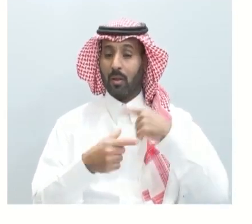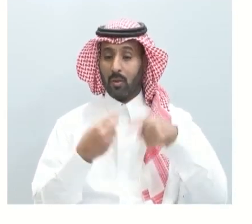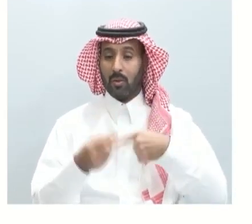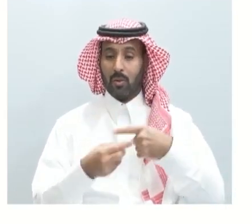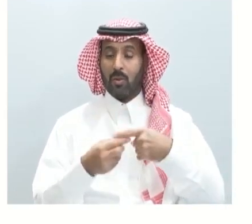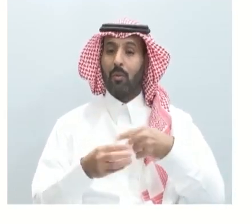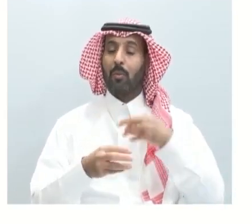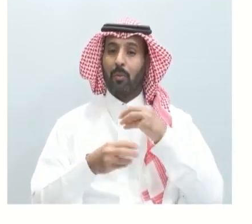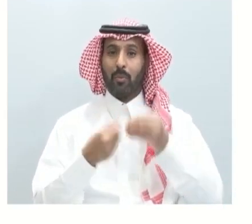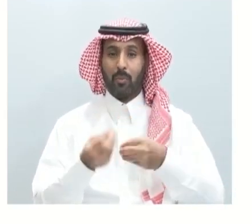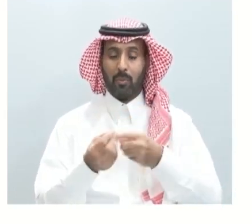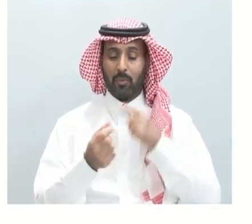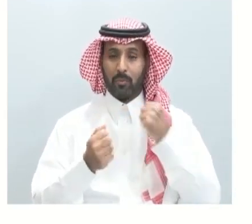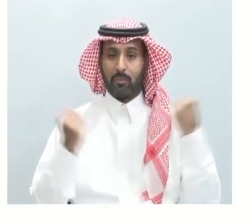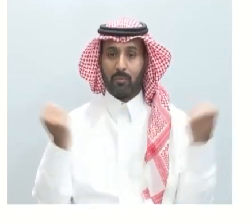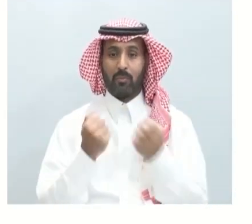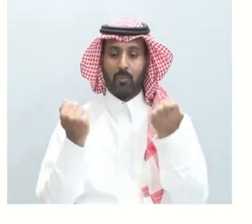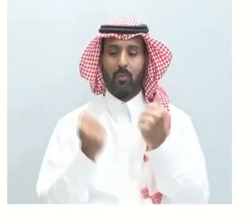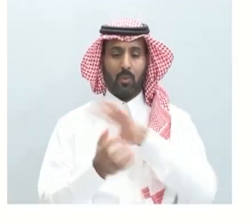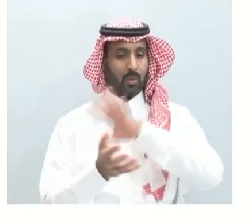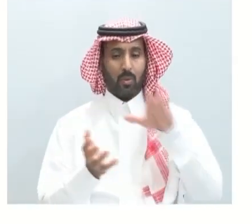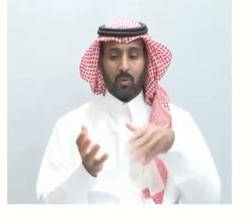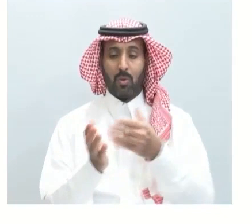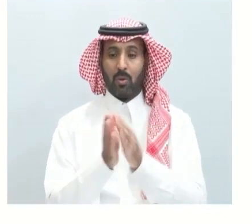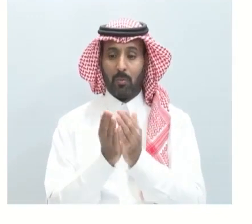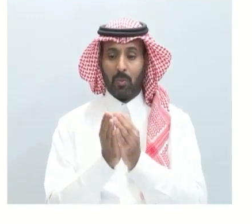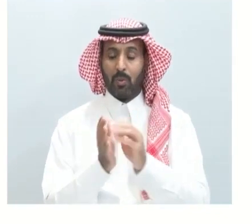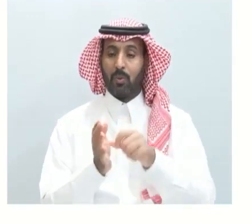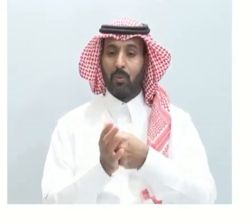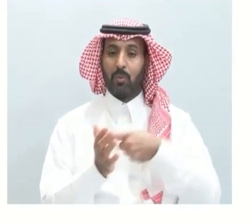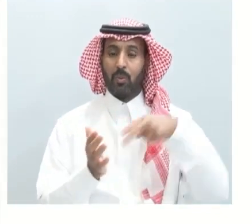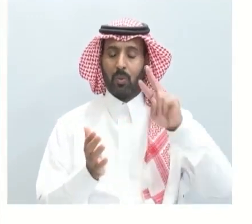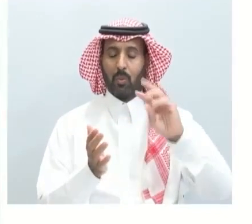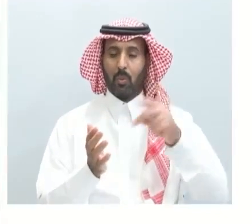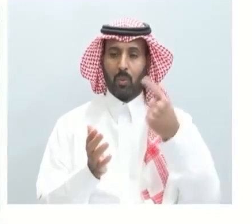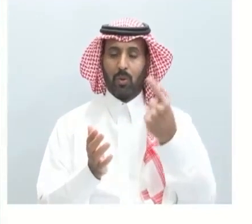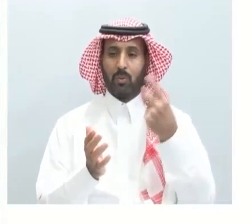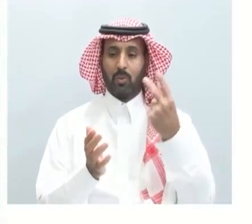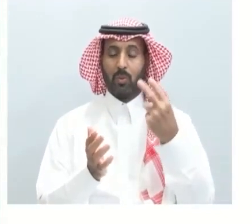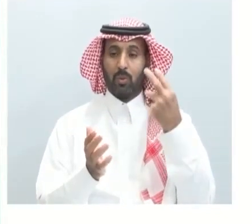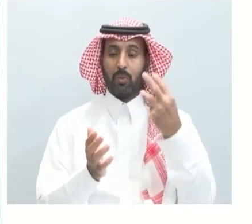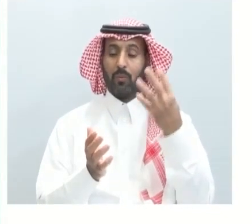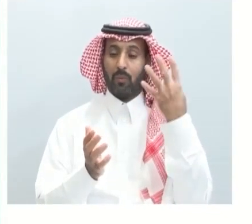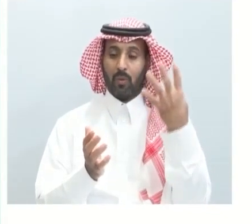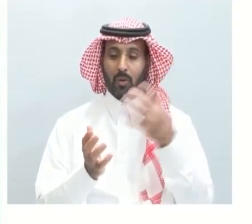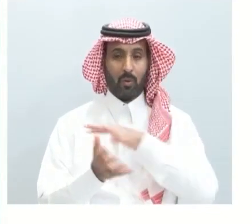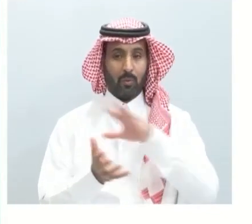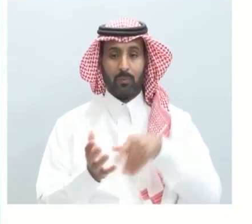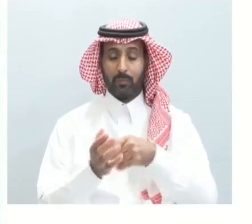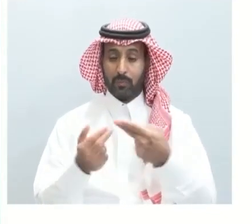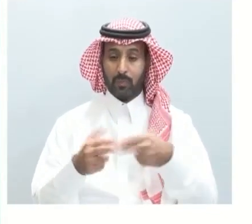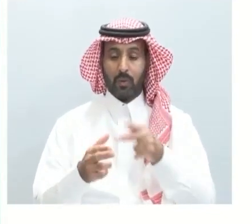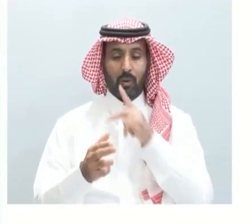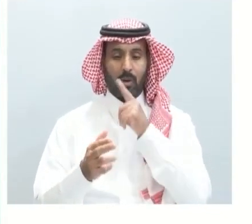all exercises and practices about the whole uh unit 1 2 3 and four so let's begin with